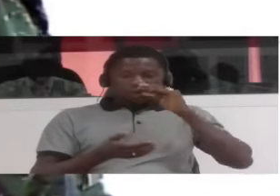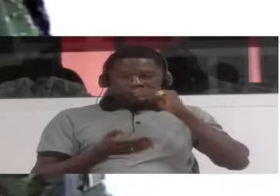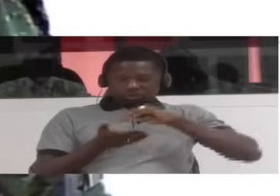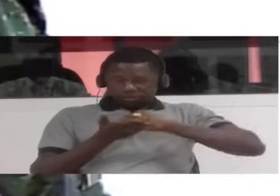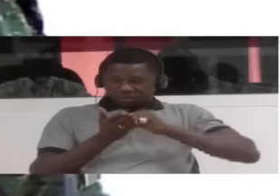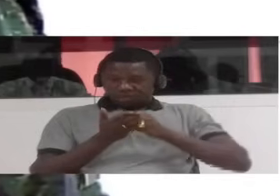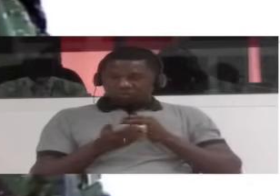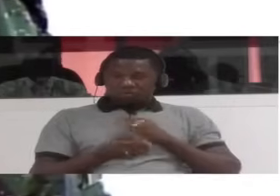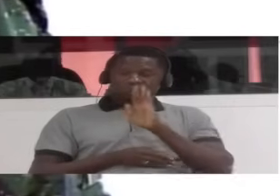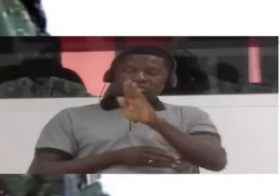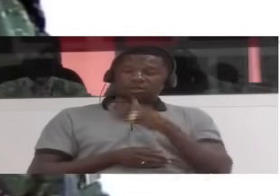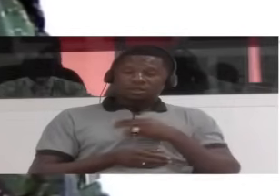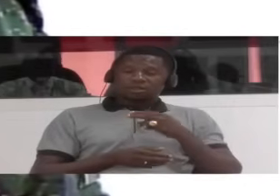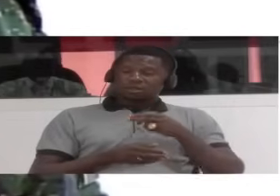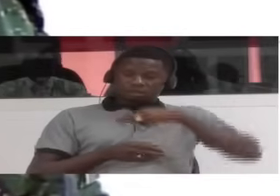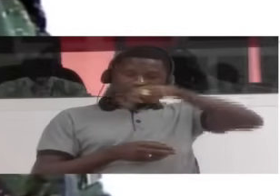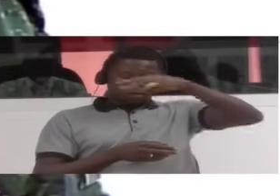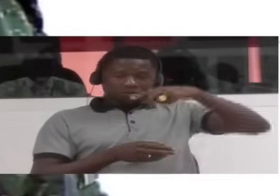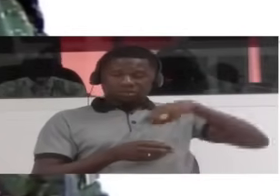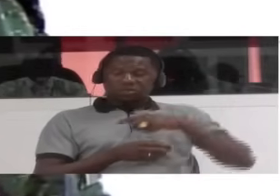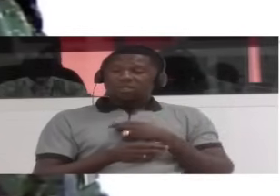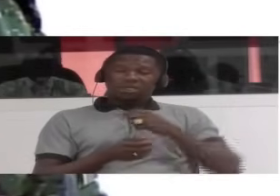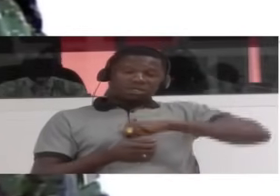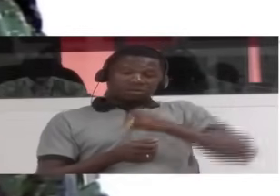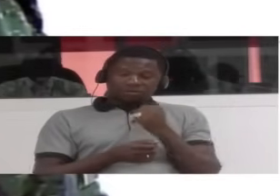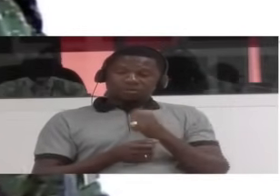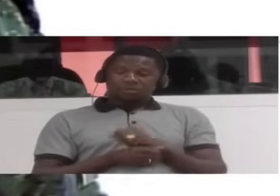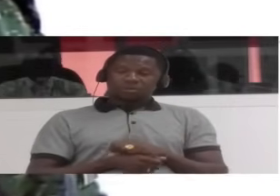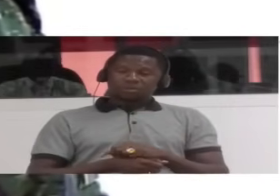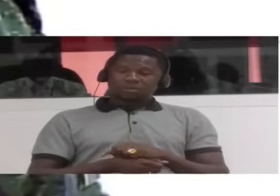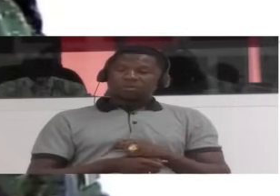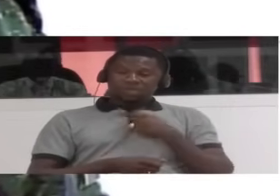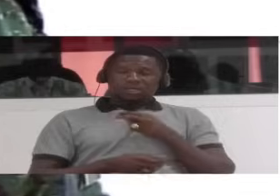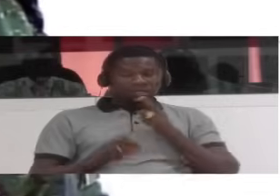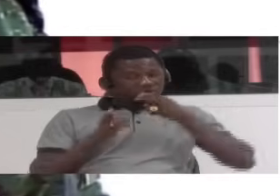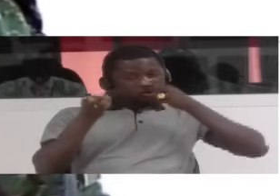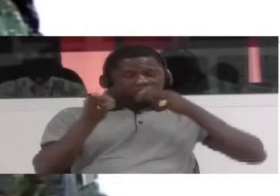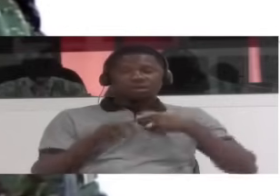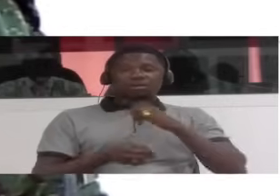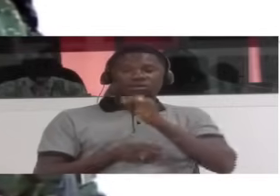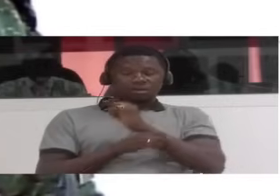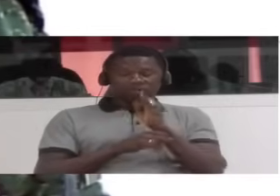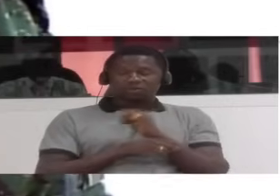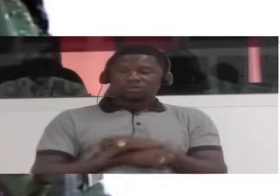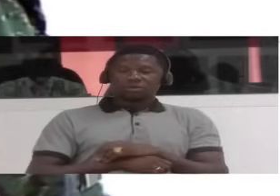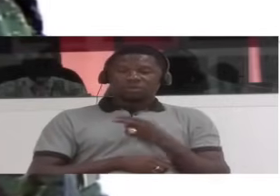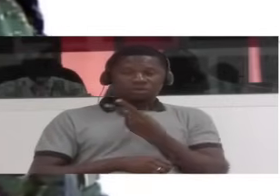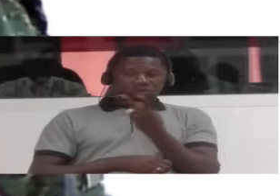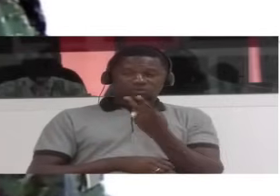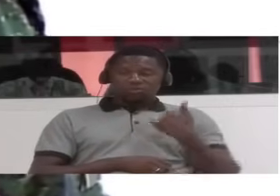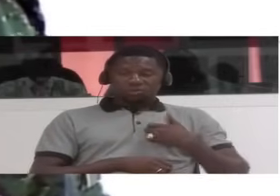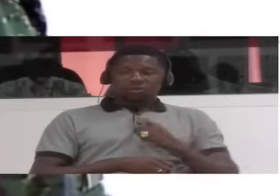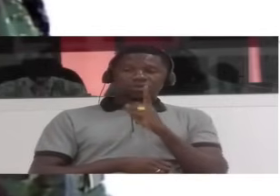patrol, and he refused, and they shot at the individual. And one of them